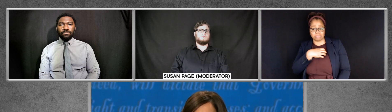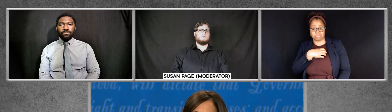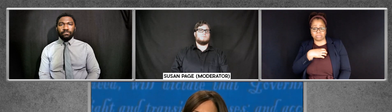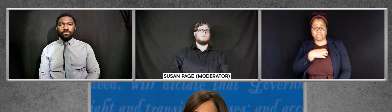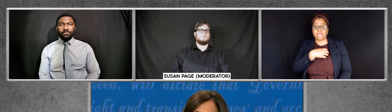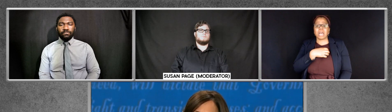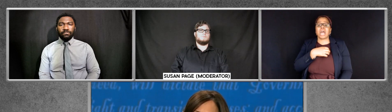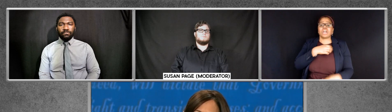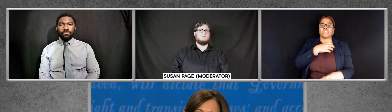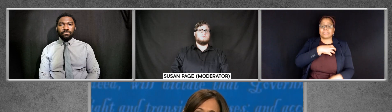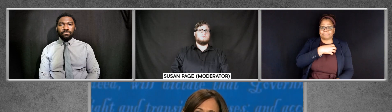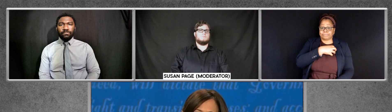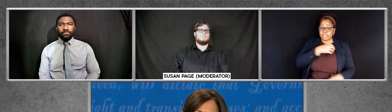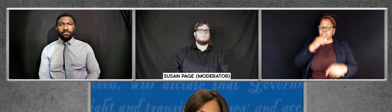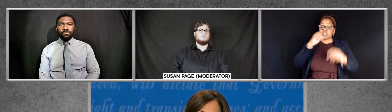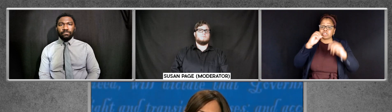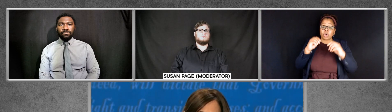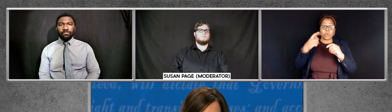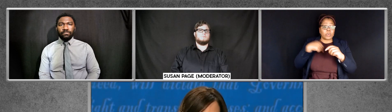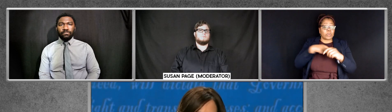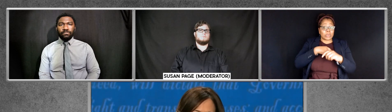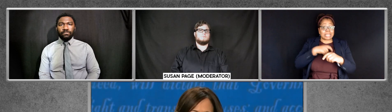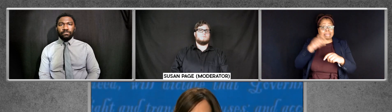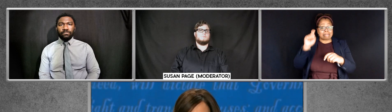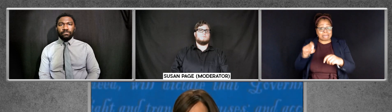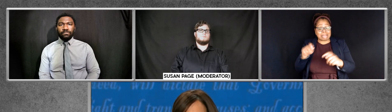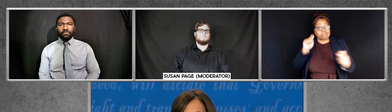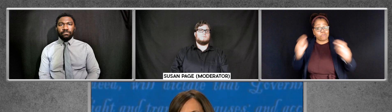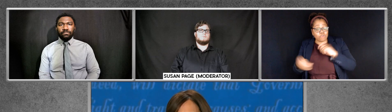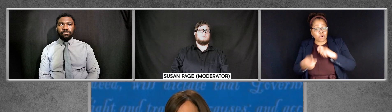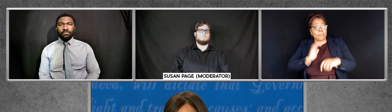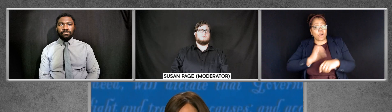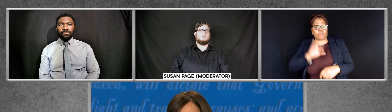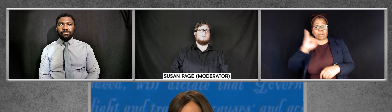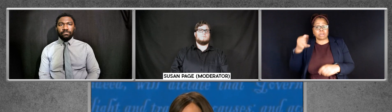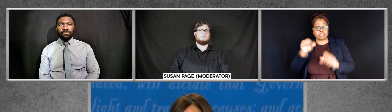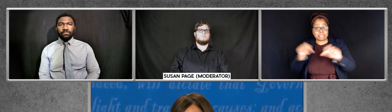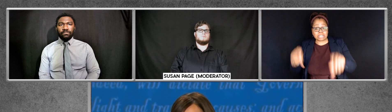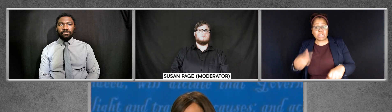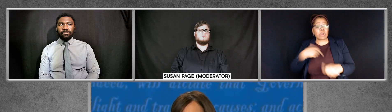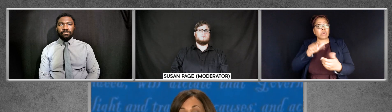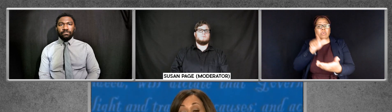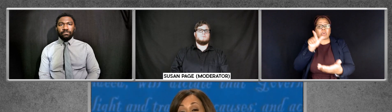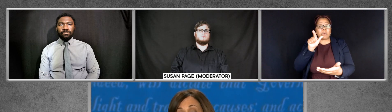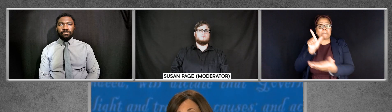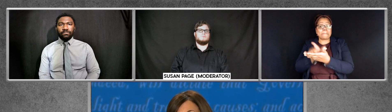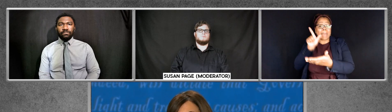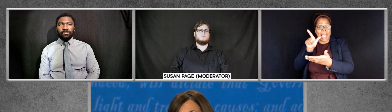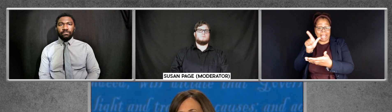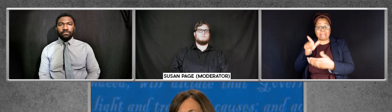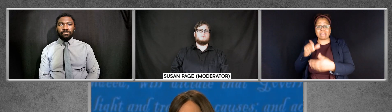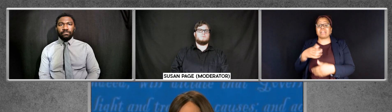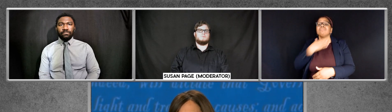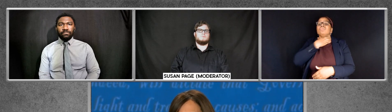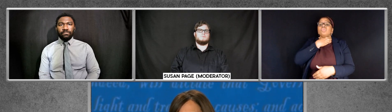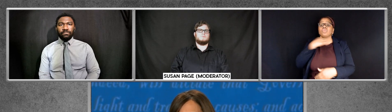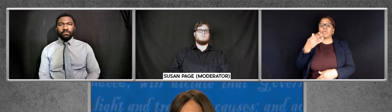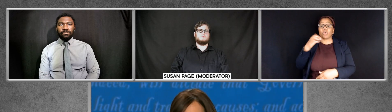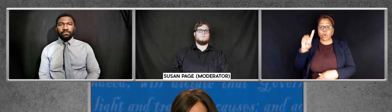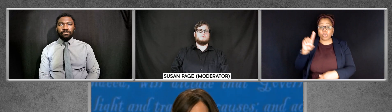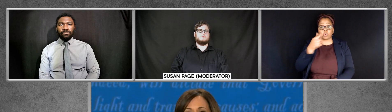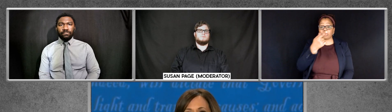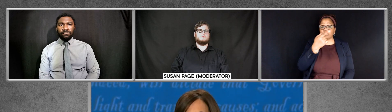America and our criminal justice system, which is why Joe and I will immediately ban chokeholds and carotid holds. George Floyd would be alive today if we